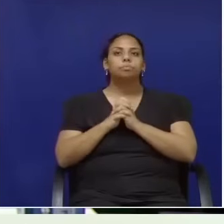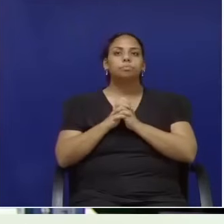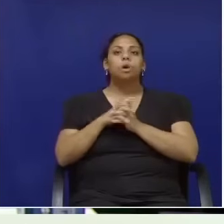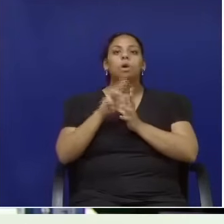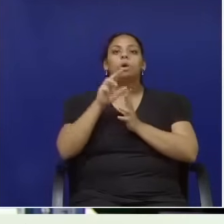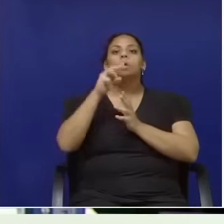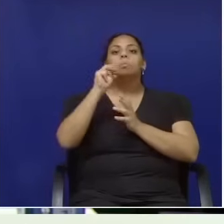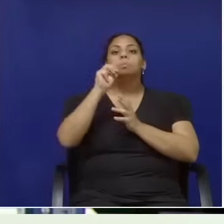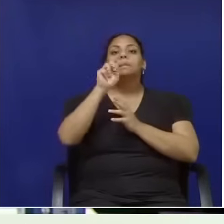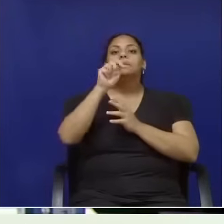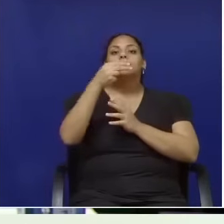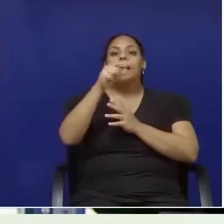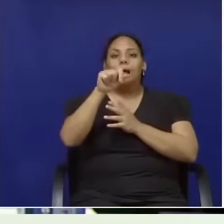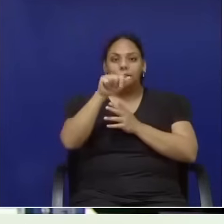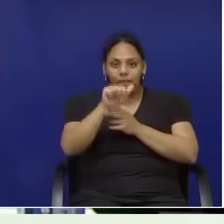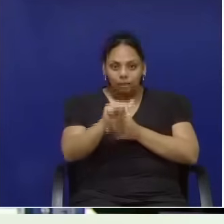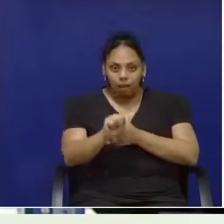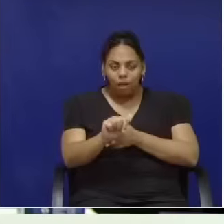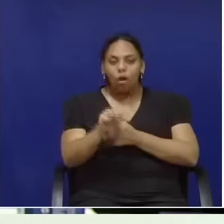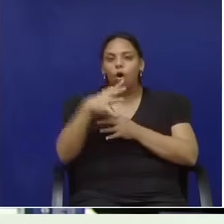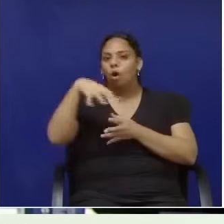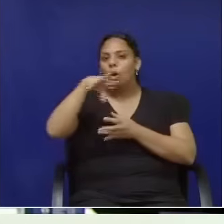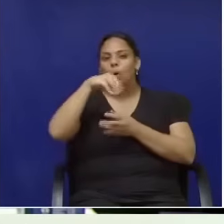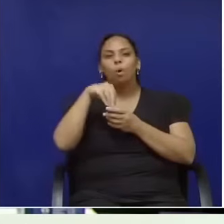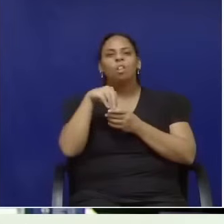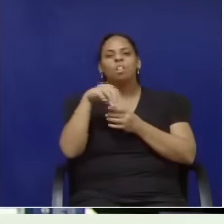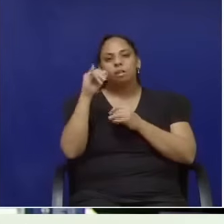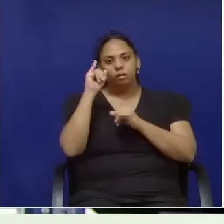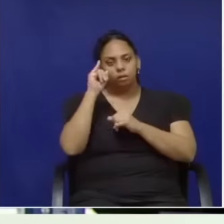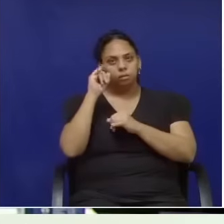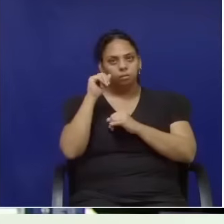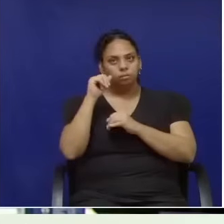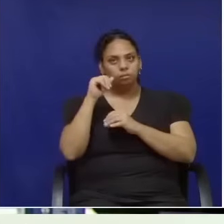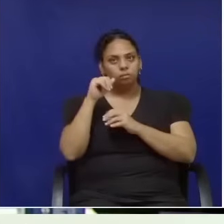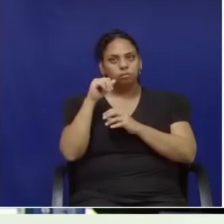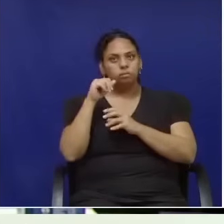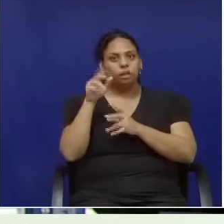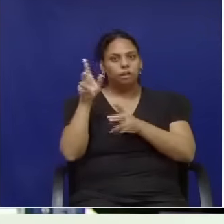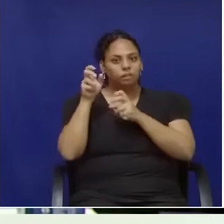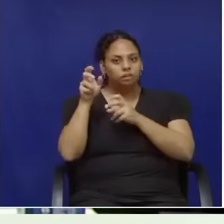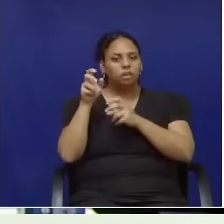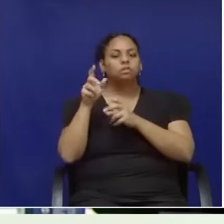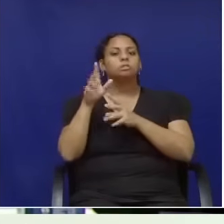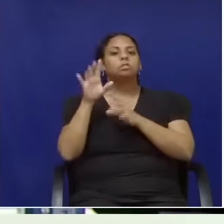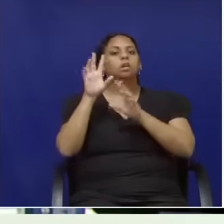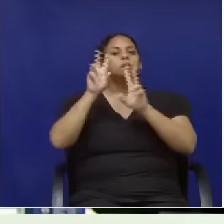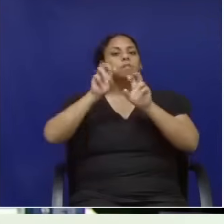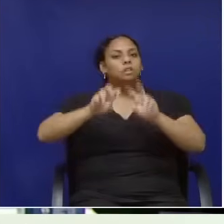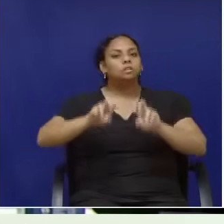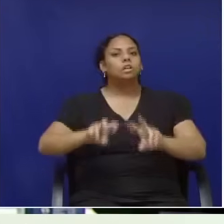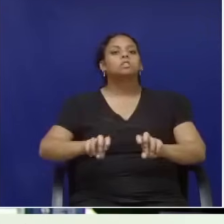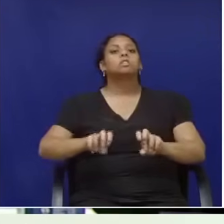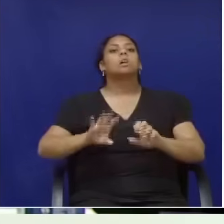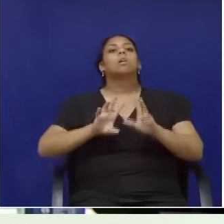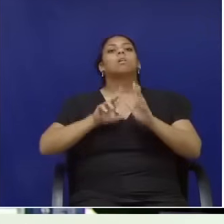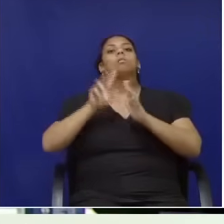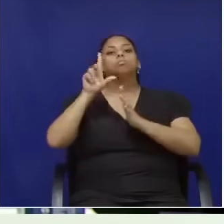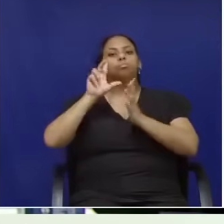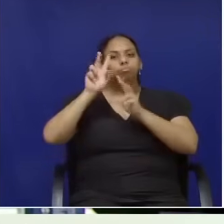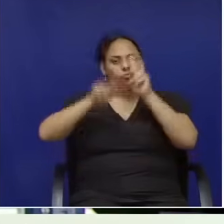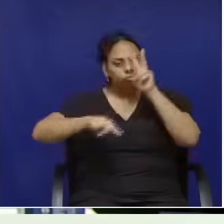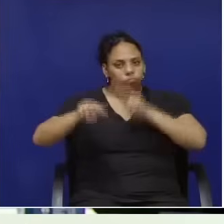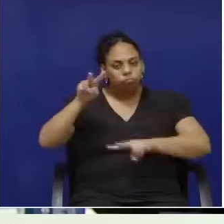Mthatha, all of the investigation, what we have done is that we've done lifestyle audit and DPCI has taken over. So there